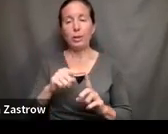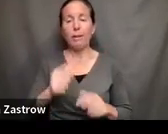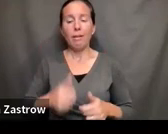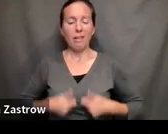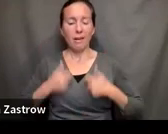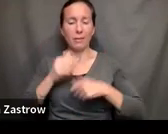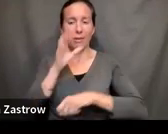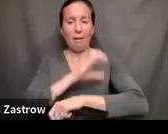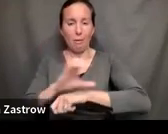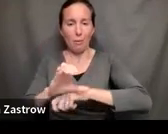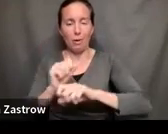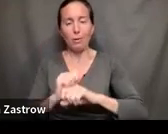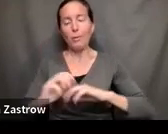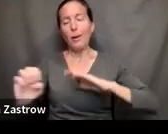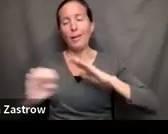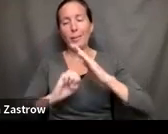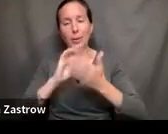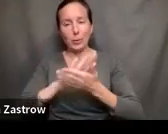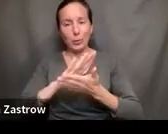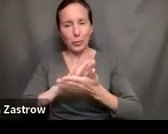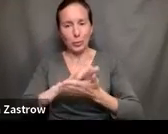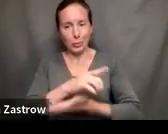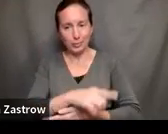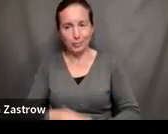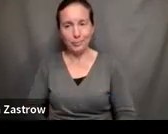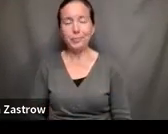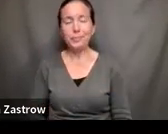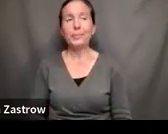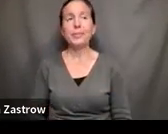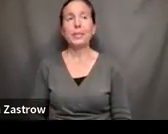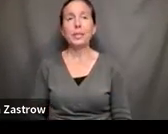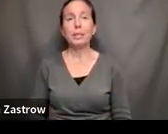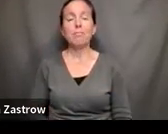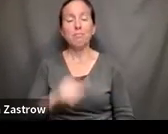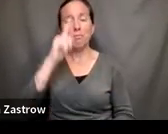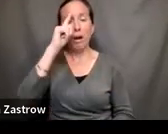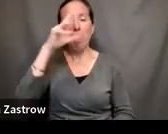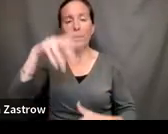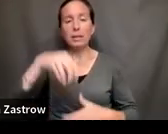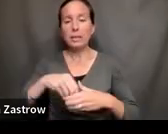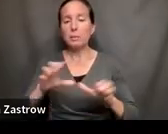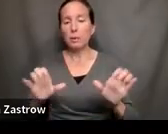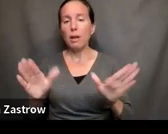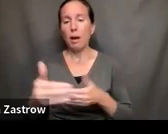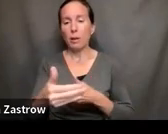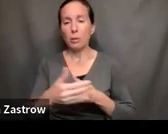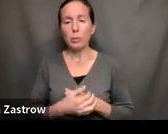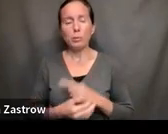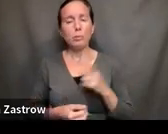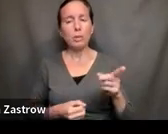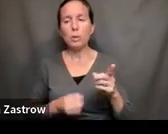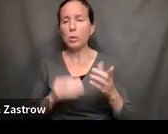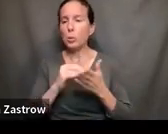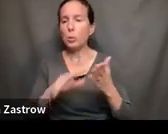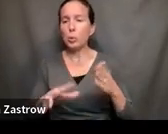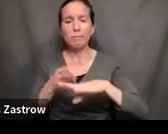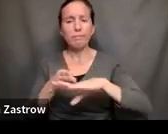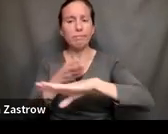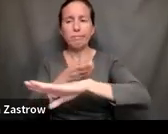Colorado in an elementary school in an autism classroom, and he wasn't making any progress.